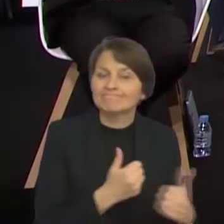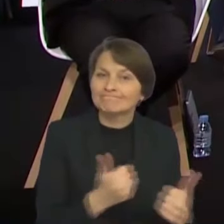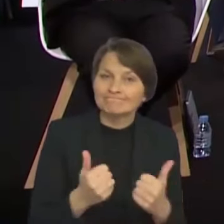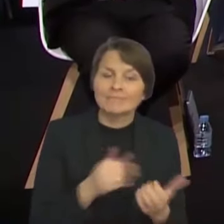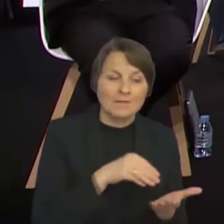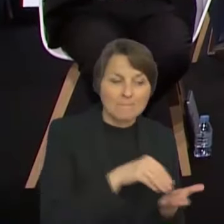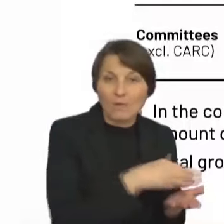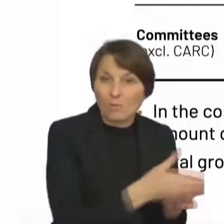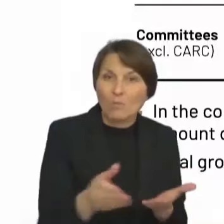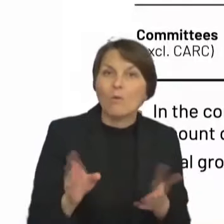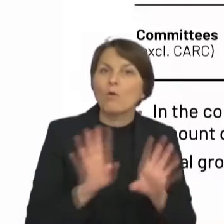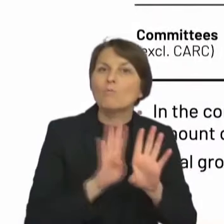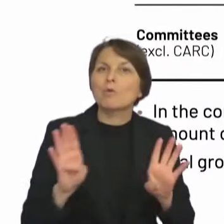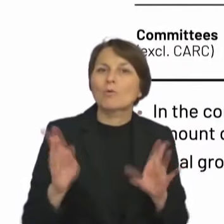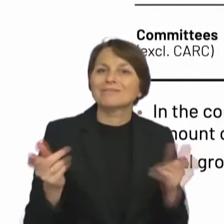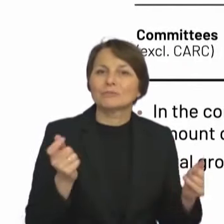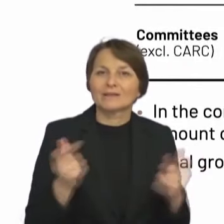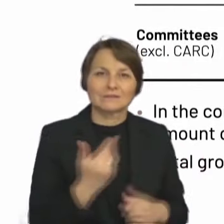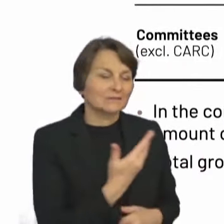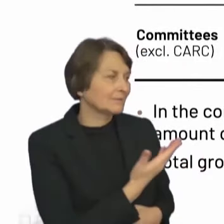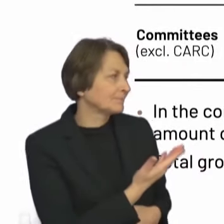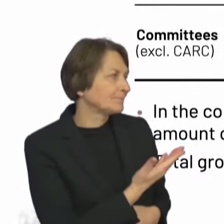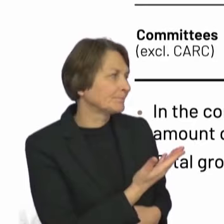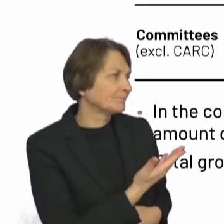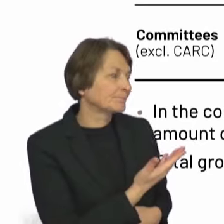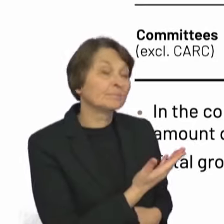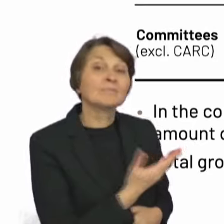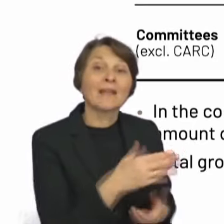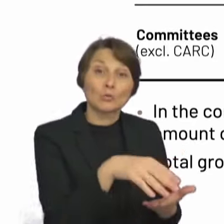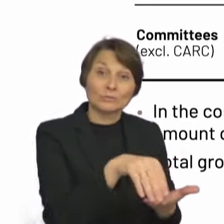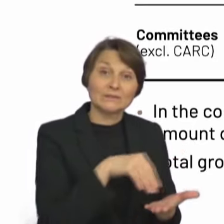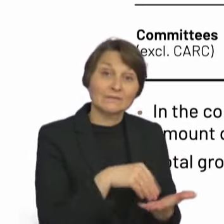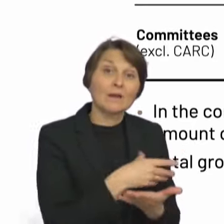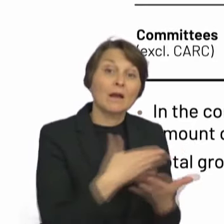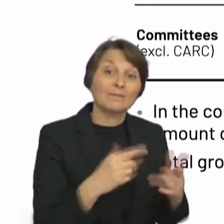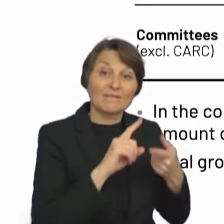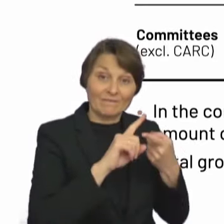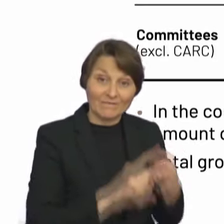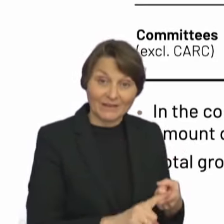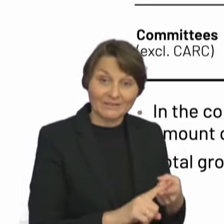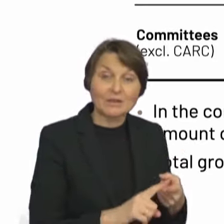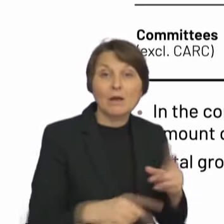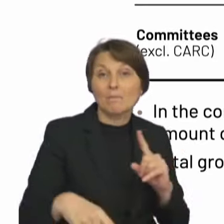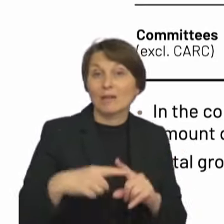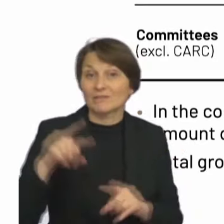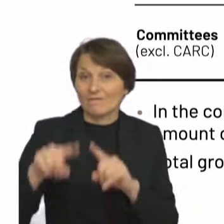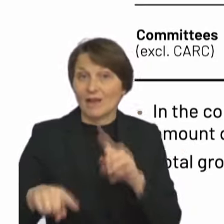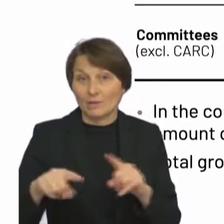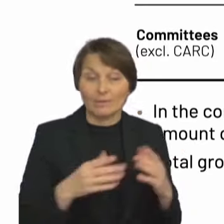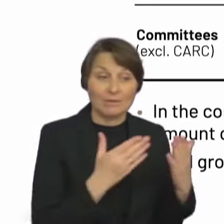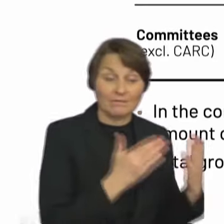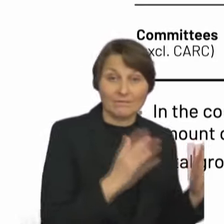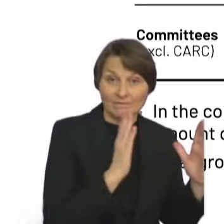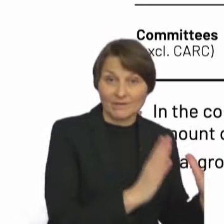Directors. For 2020, the directors received compensation consisting of a fixed and a variable part. And that variable part actually depends